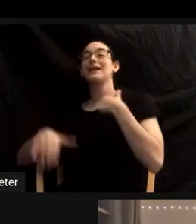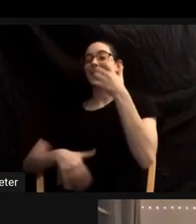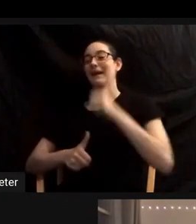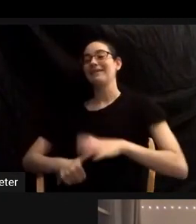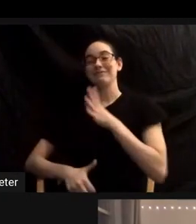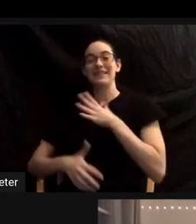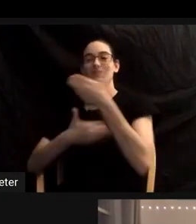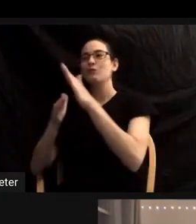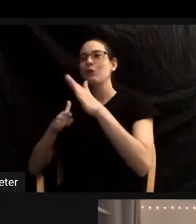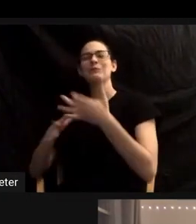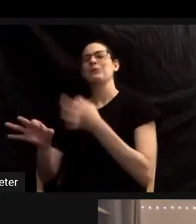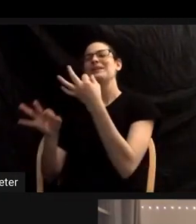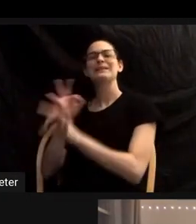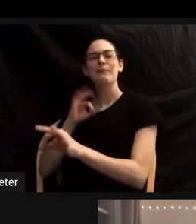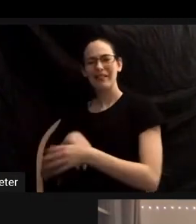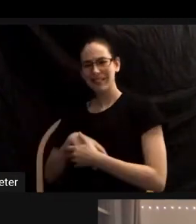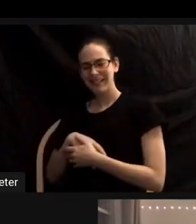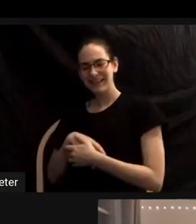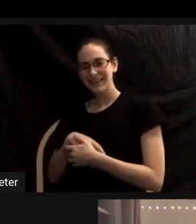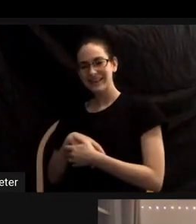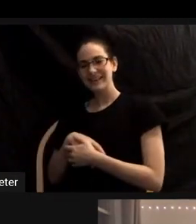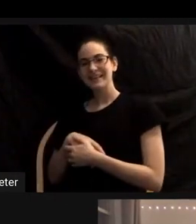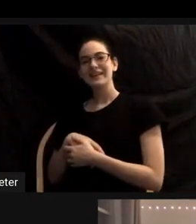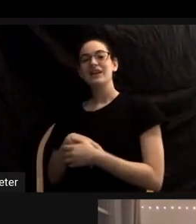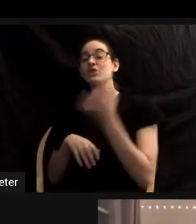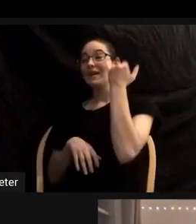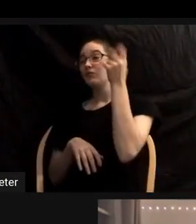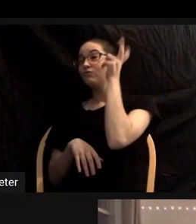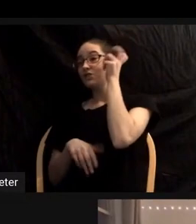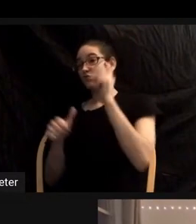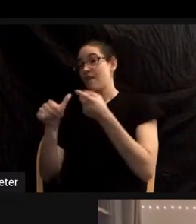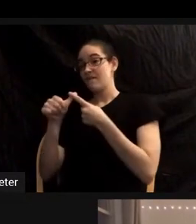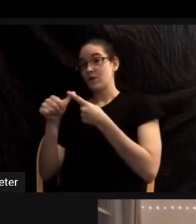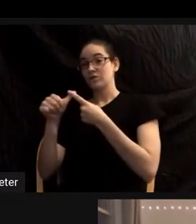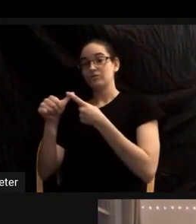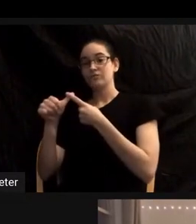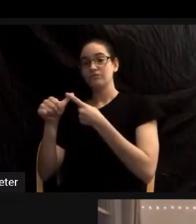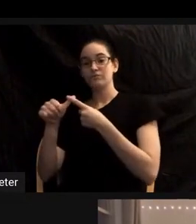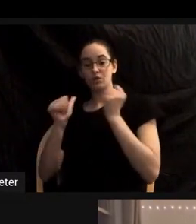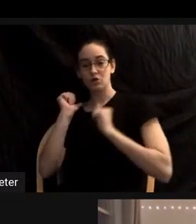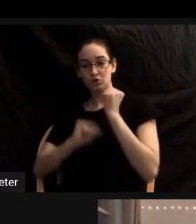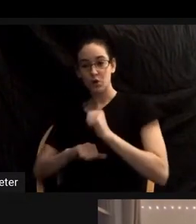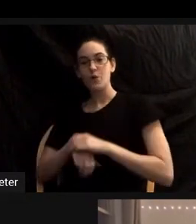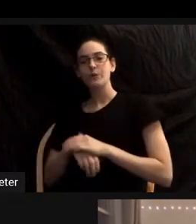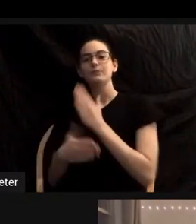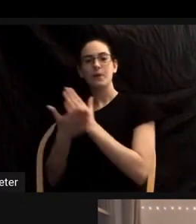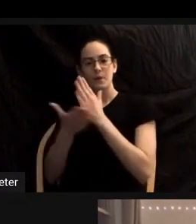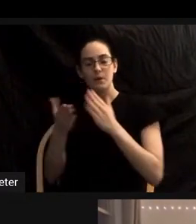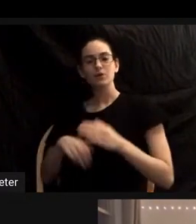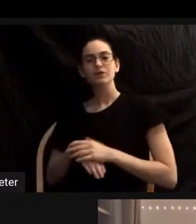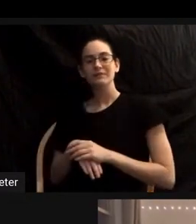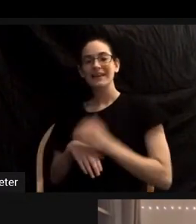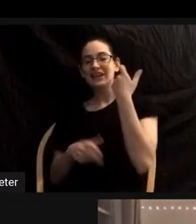simple, which, you know, if you listen to our first few episodes, it just changes in terms of,